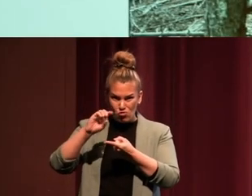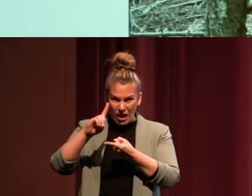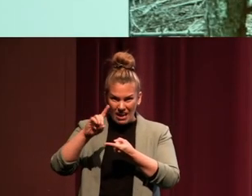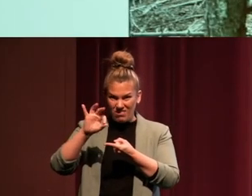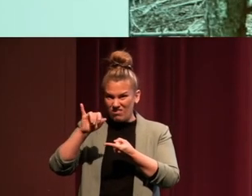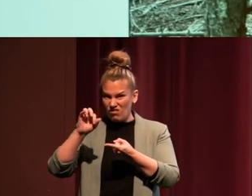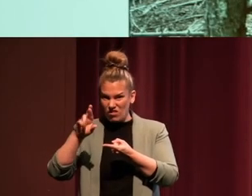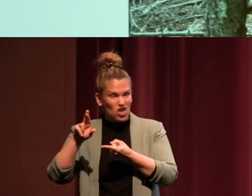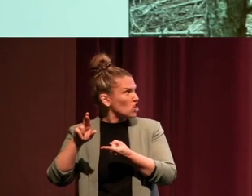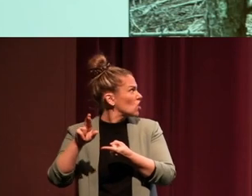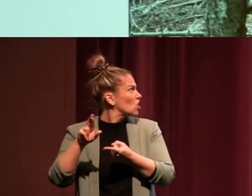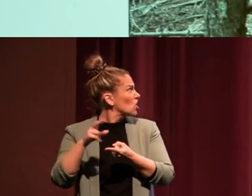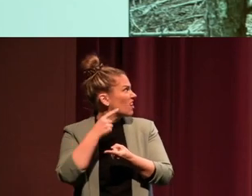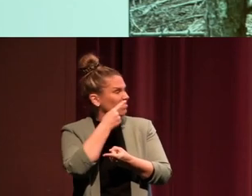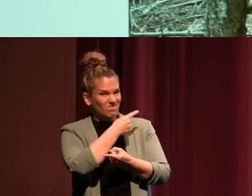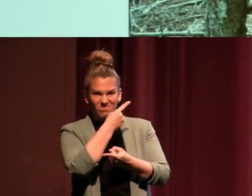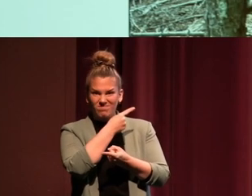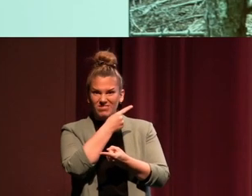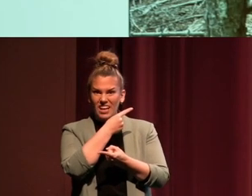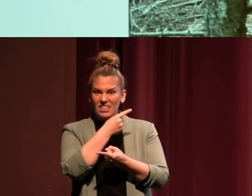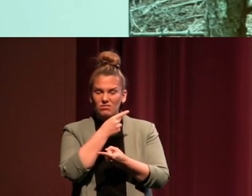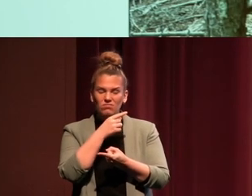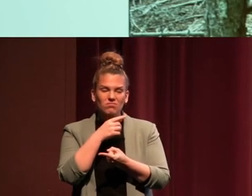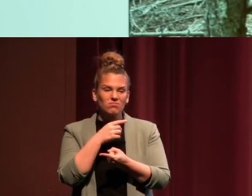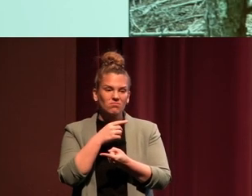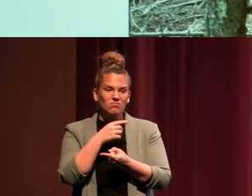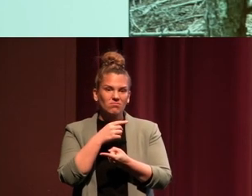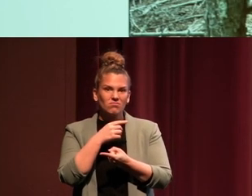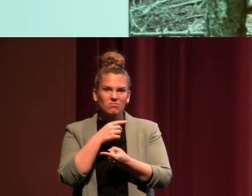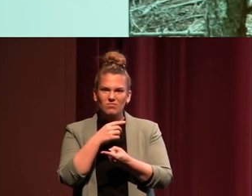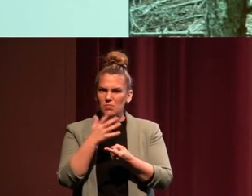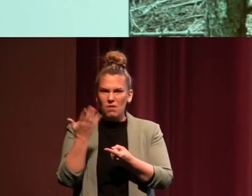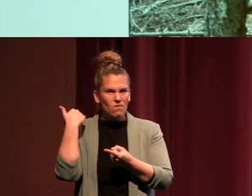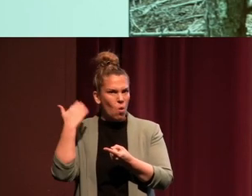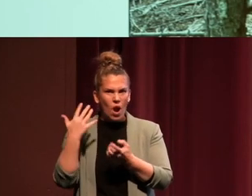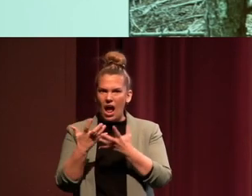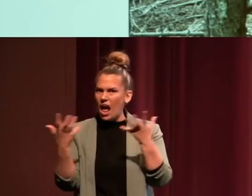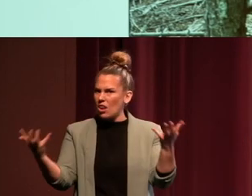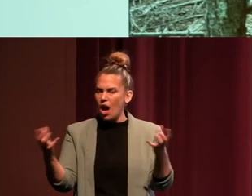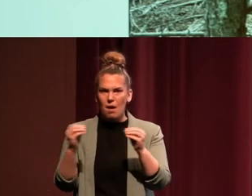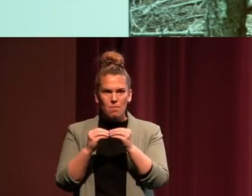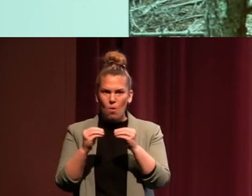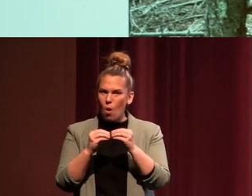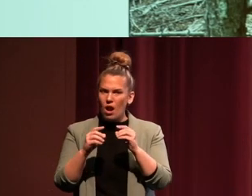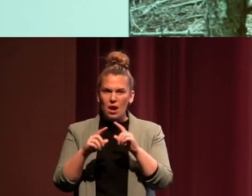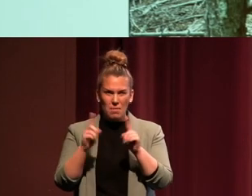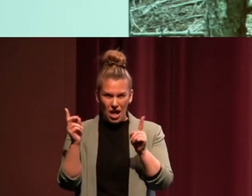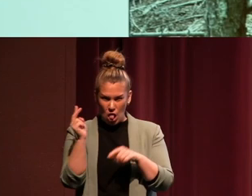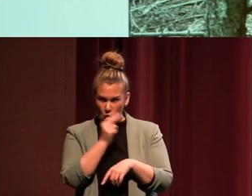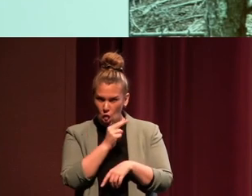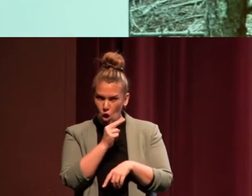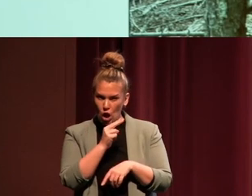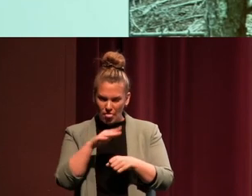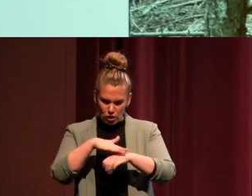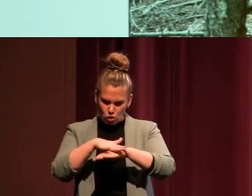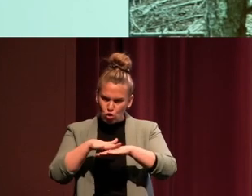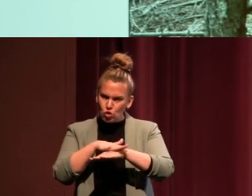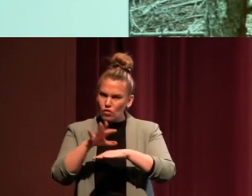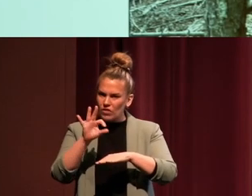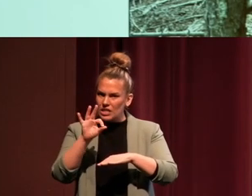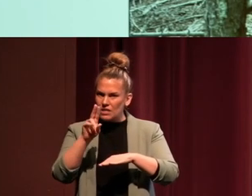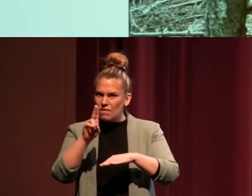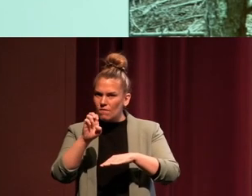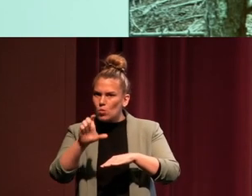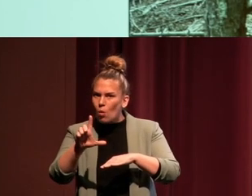grand fir that have infilled into stands that were previously much more open. And look at the surface fuel loading. There's a foot and a